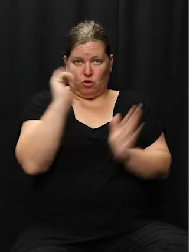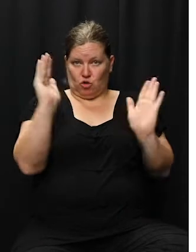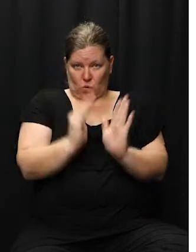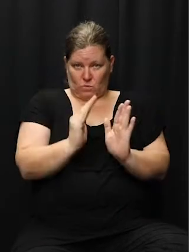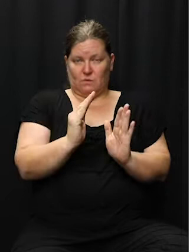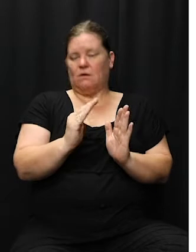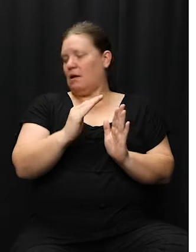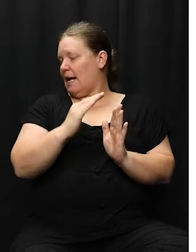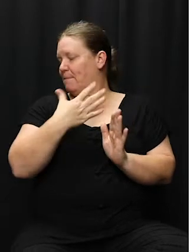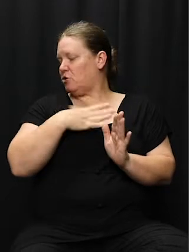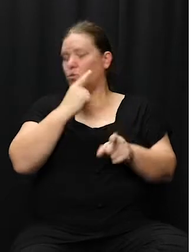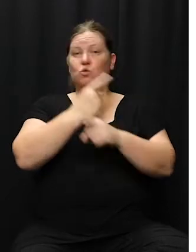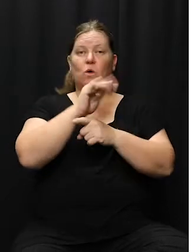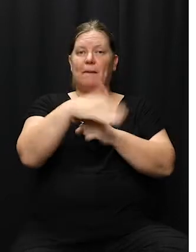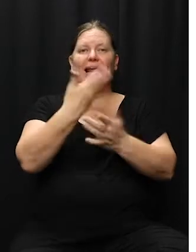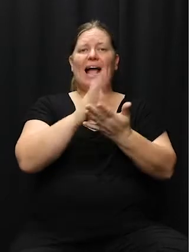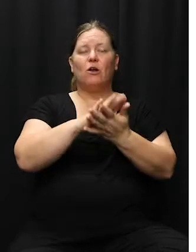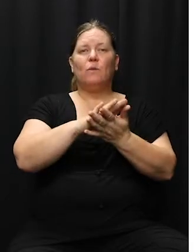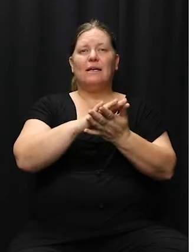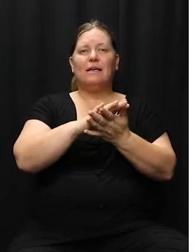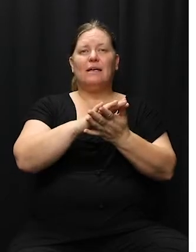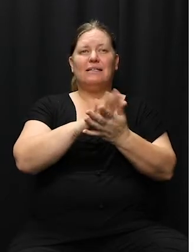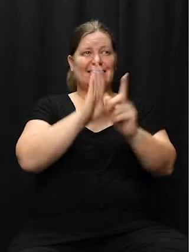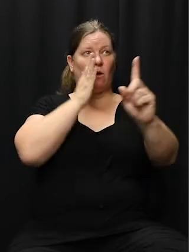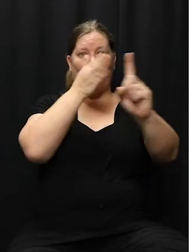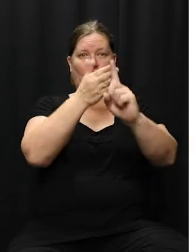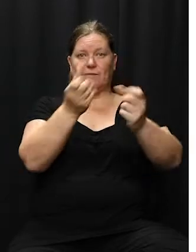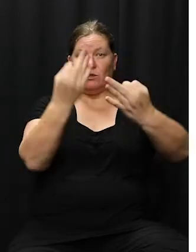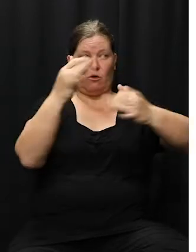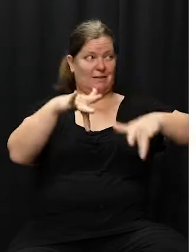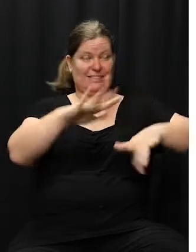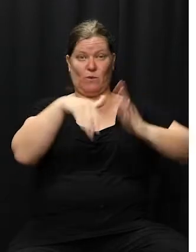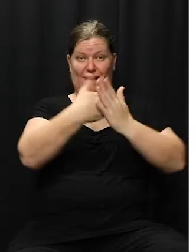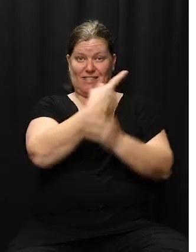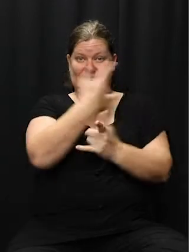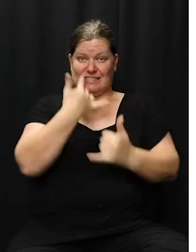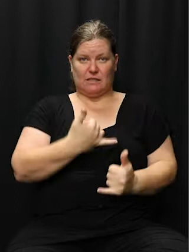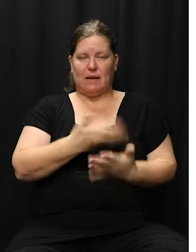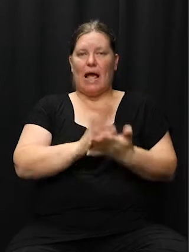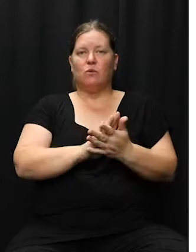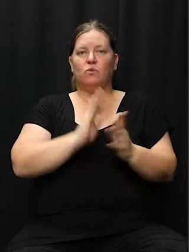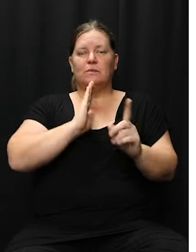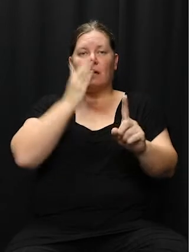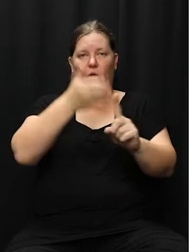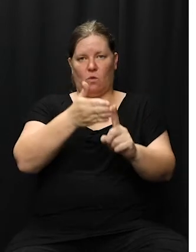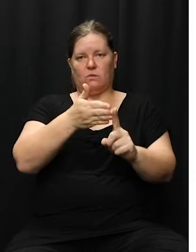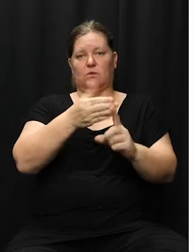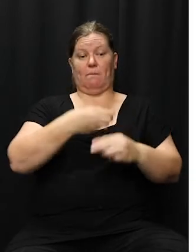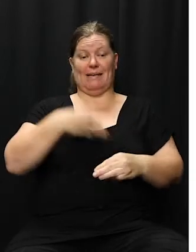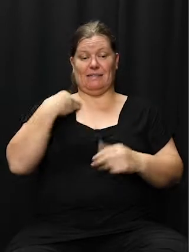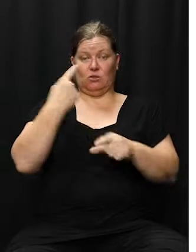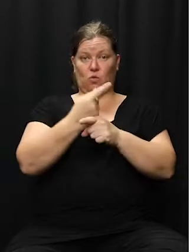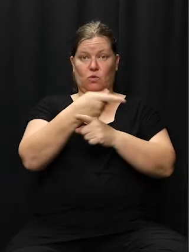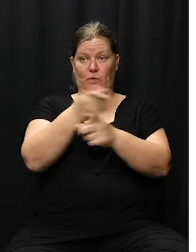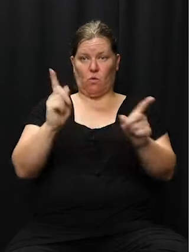Lastly, really, really briefly, because I've really run out of time, I just want to look at goal setting. You've got the assessment, until